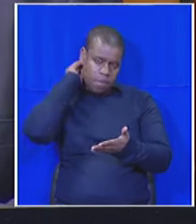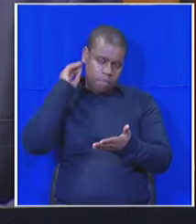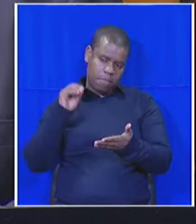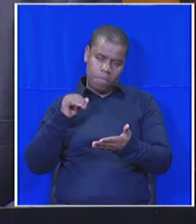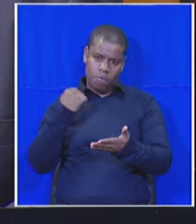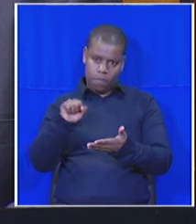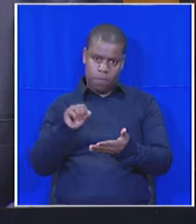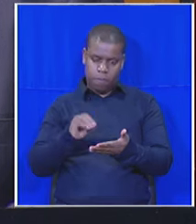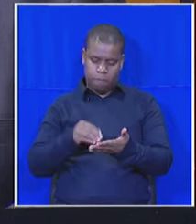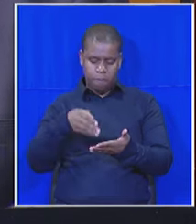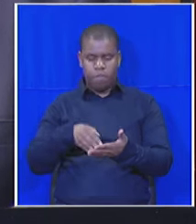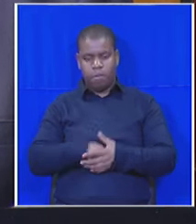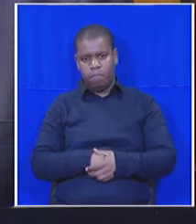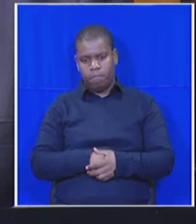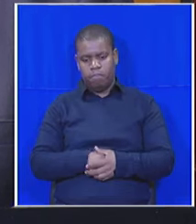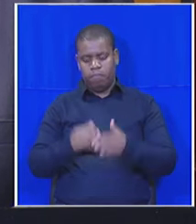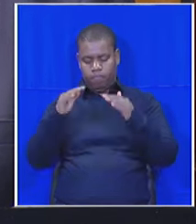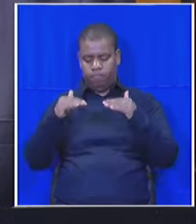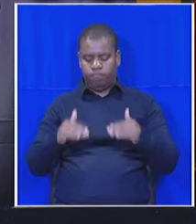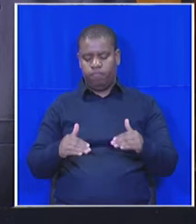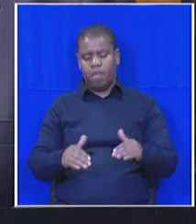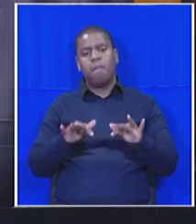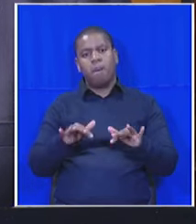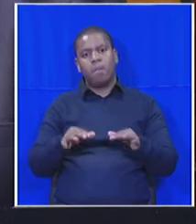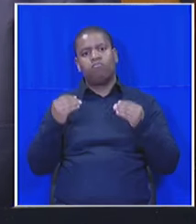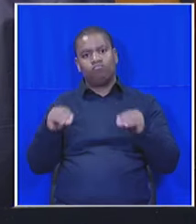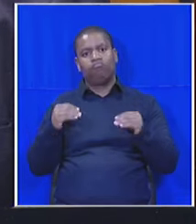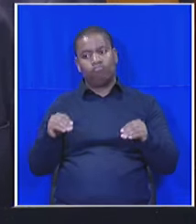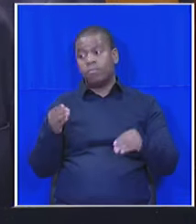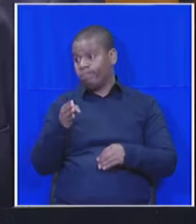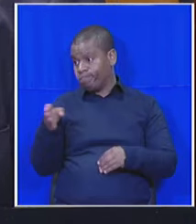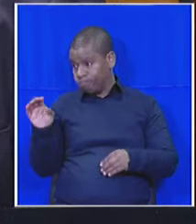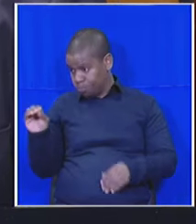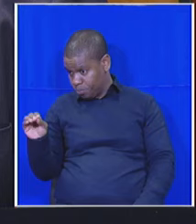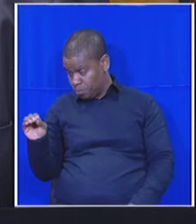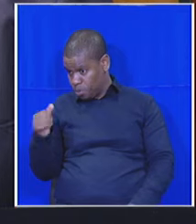indicated. I now put vote number 9, public enterprises. Are there any objections?